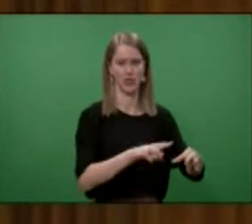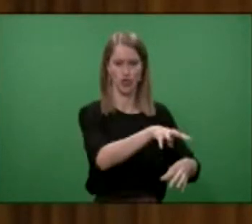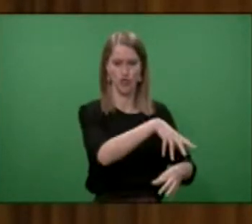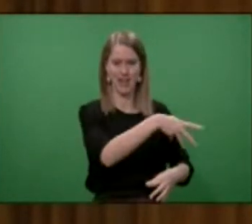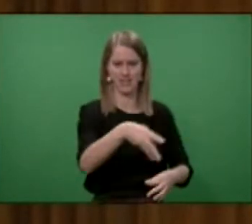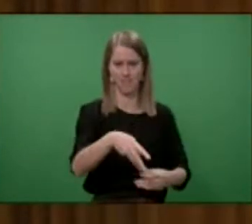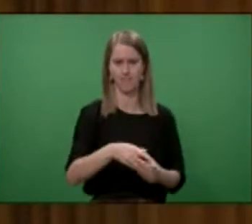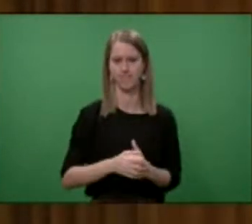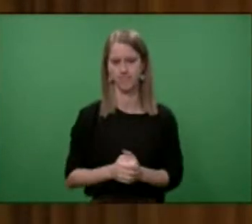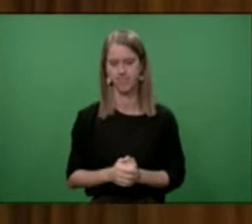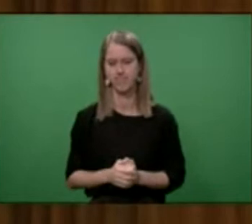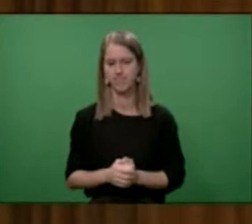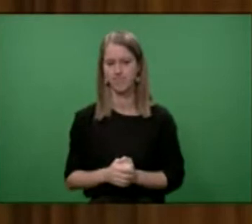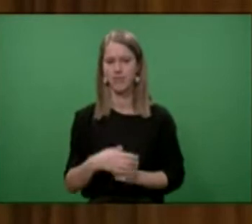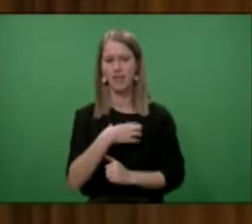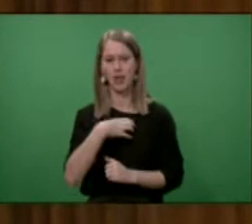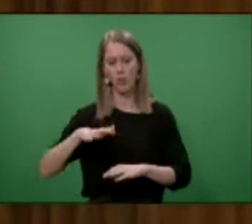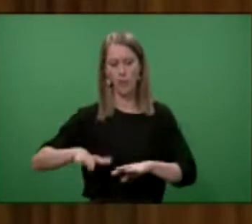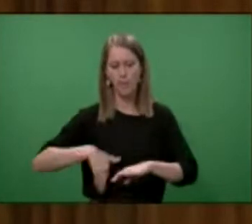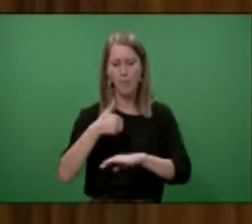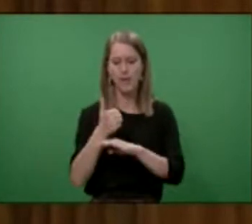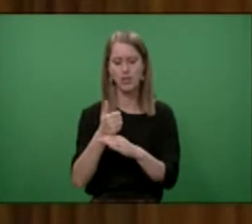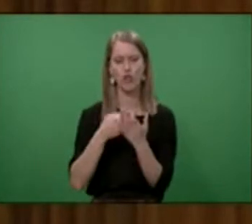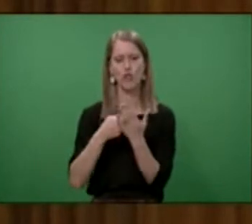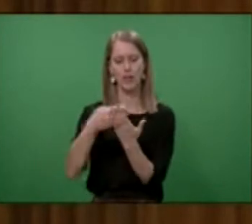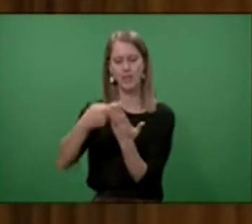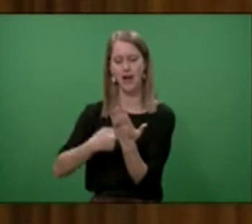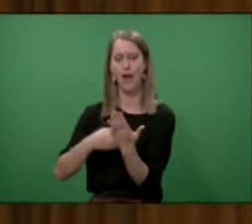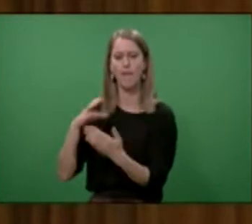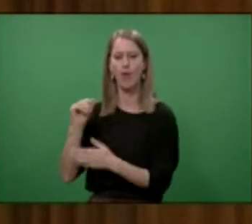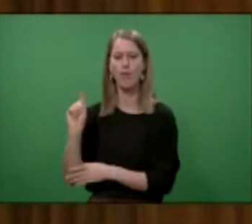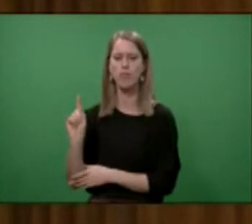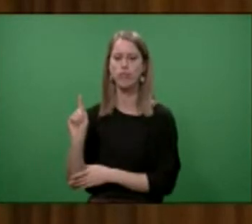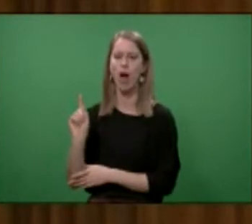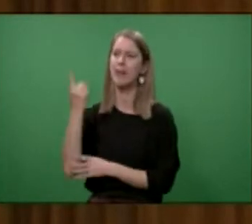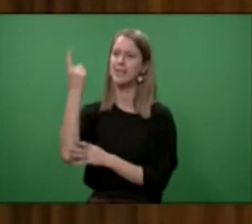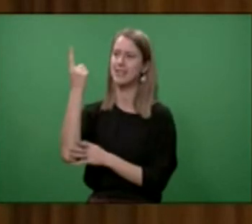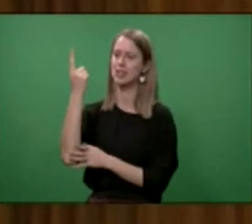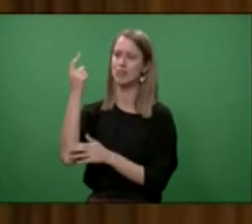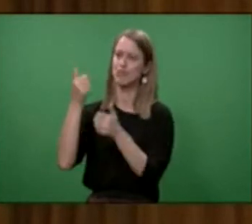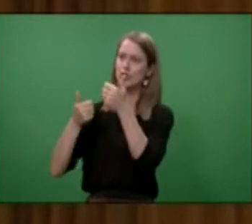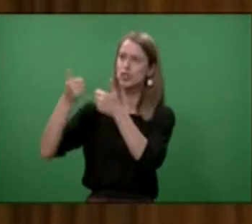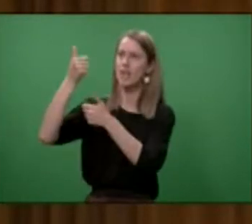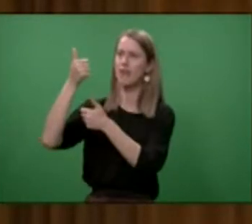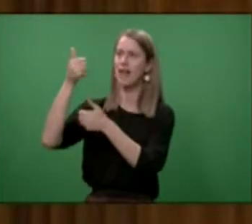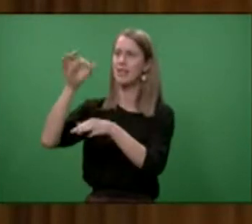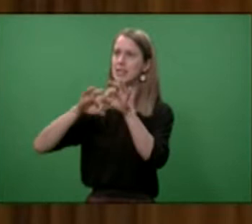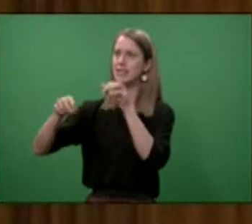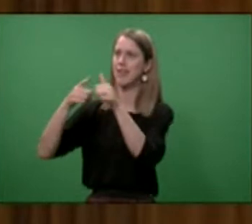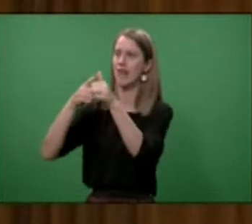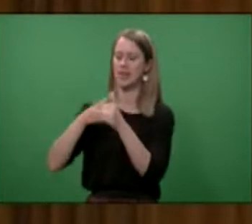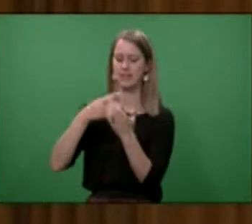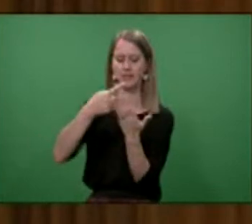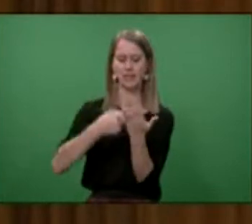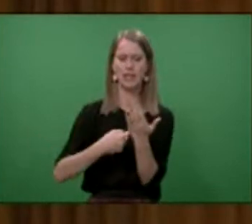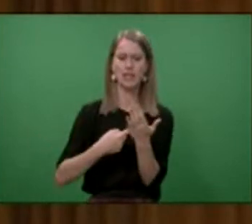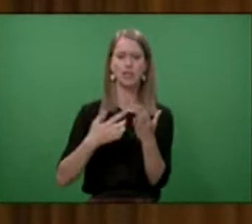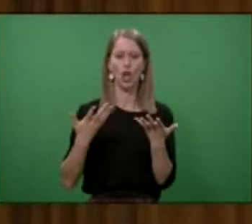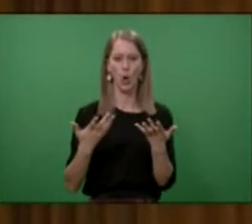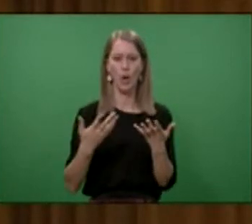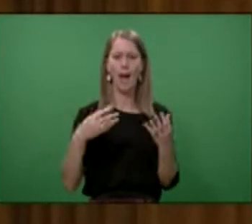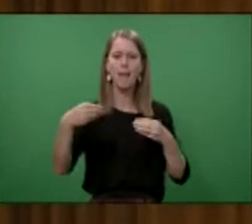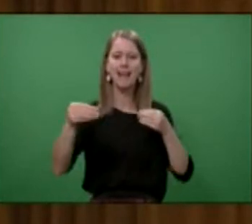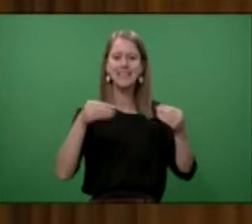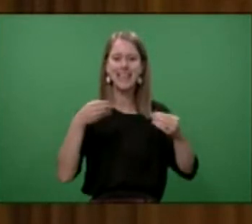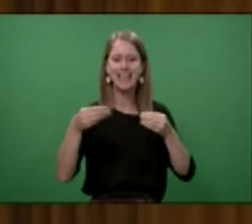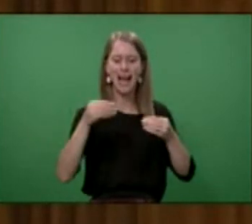The government will implement the recommendations of the Prime Minister's Chief Science Advisor by phasing out hard-to-recycle single-use